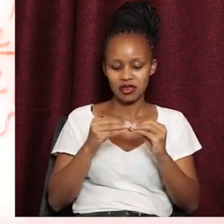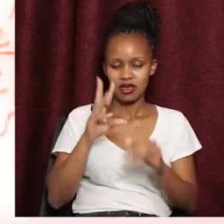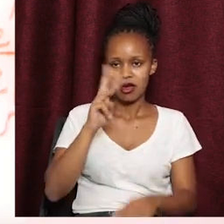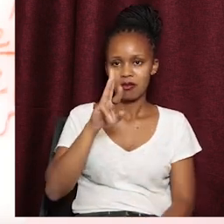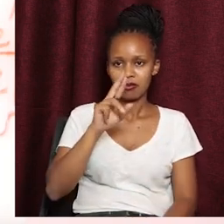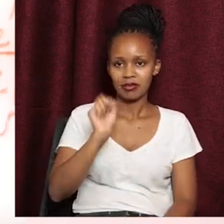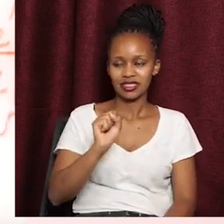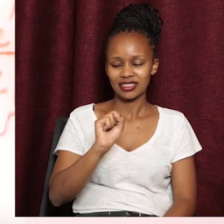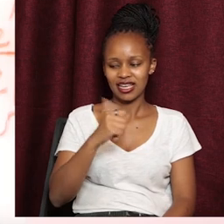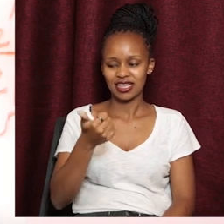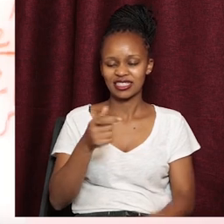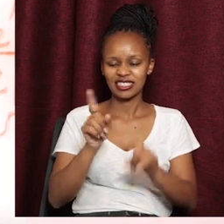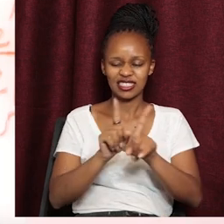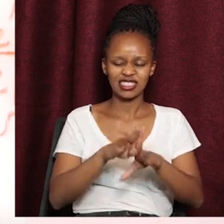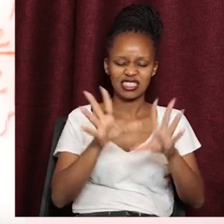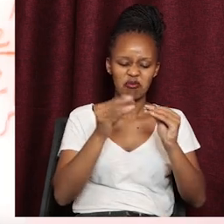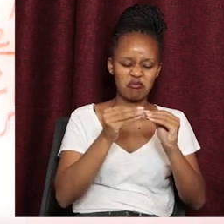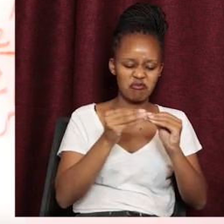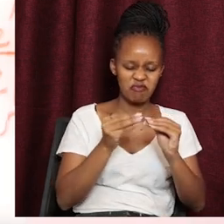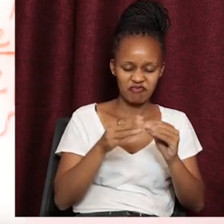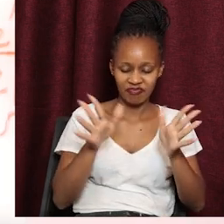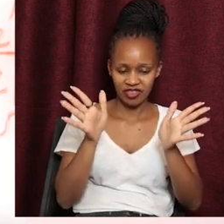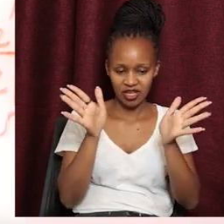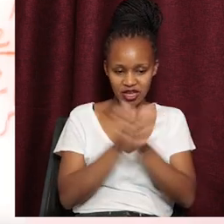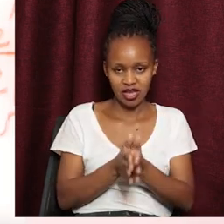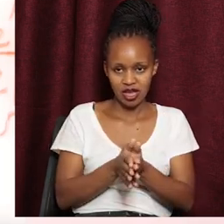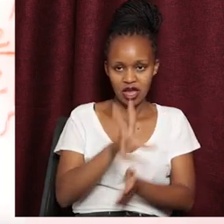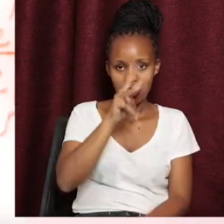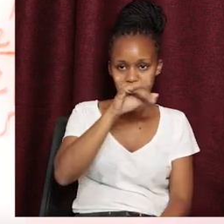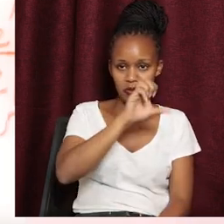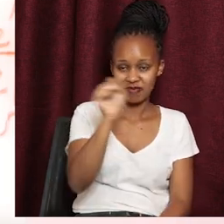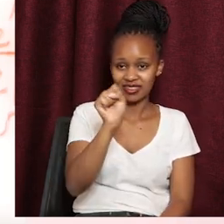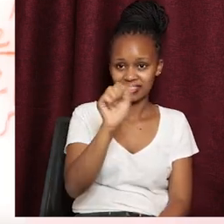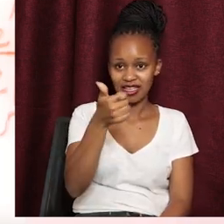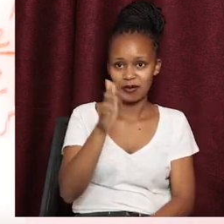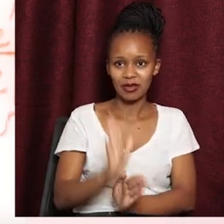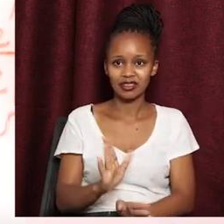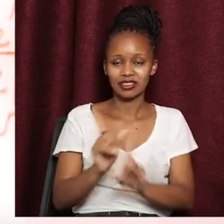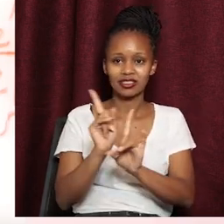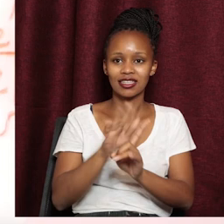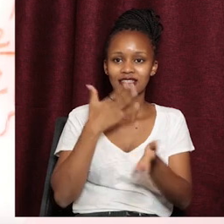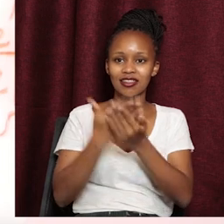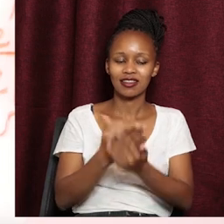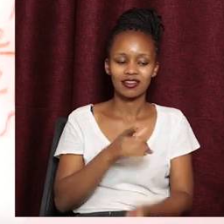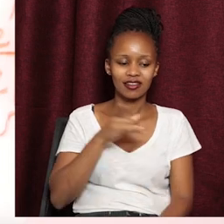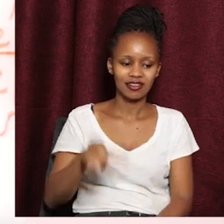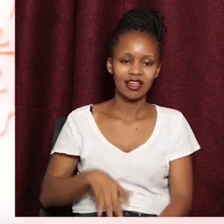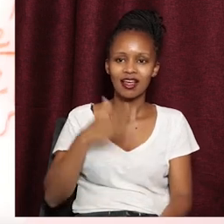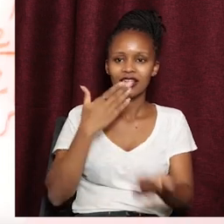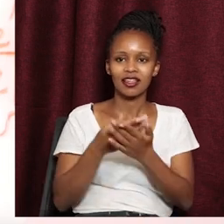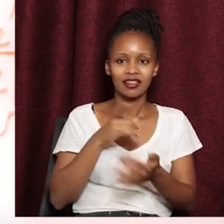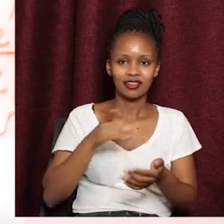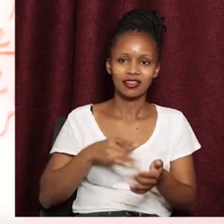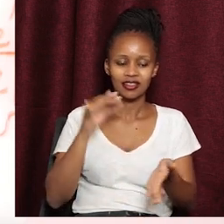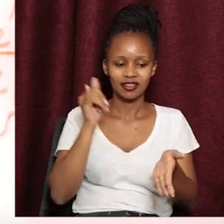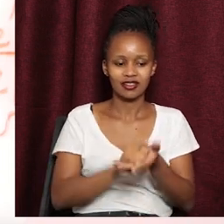Mrs. So-and-so. I thank God that I met Miss So-and-so. I thank God. I thank